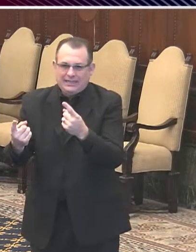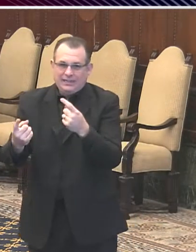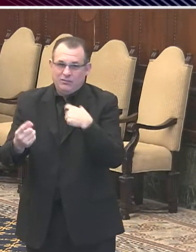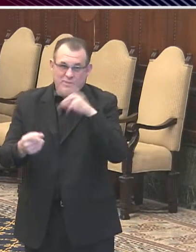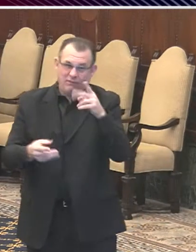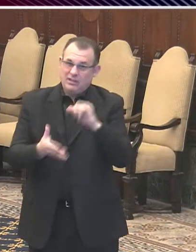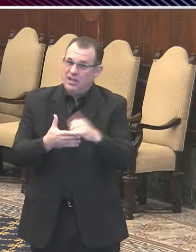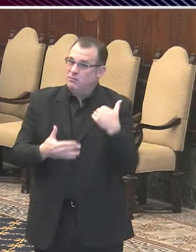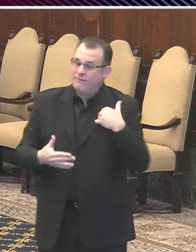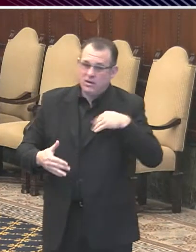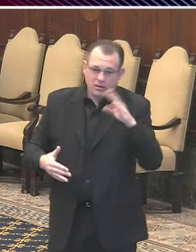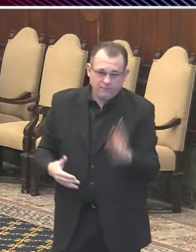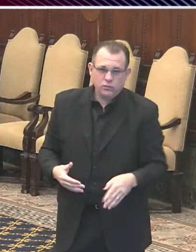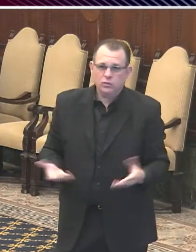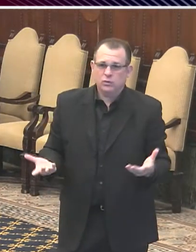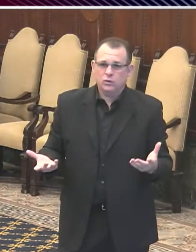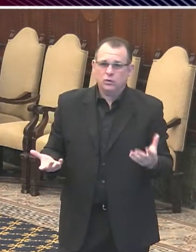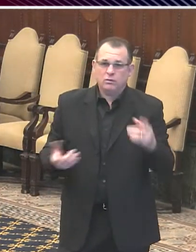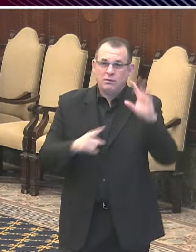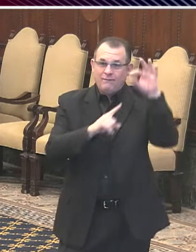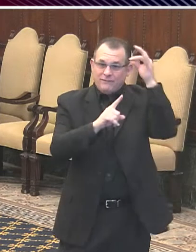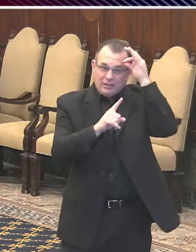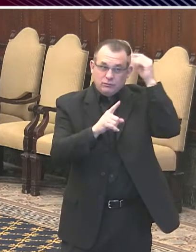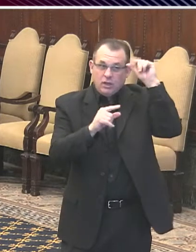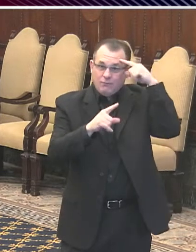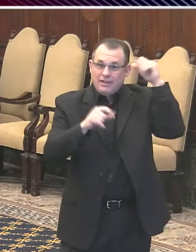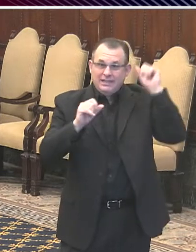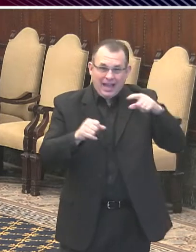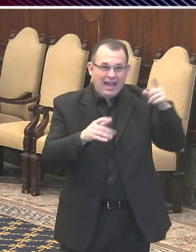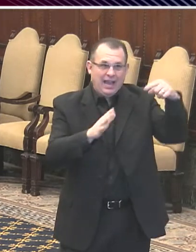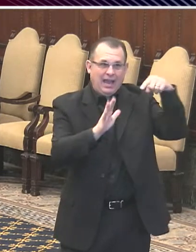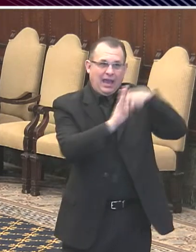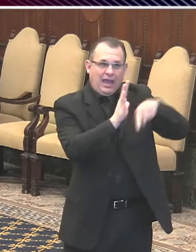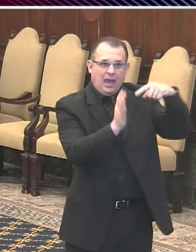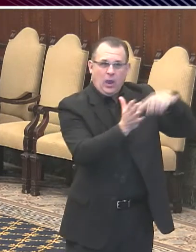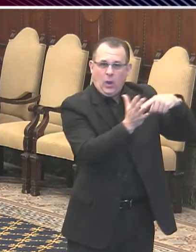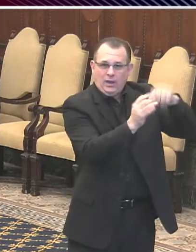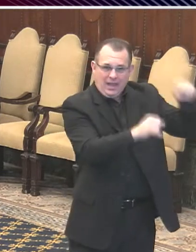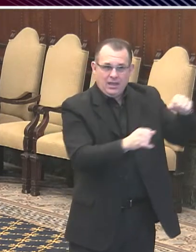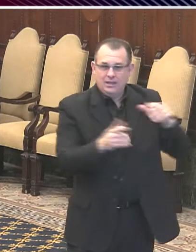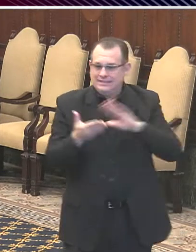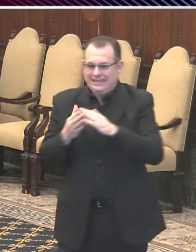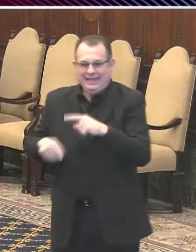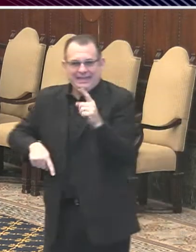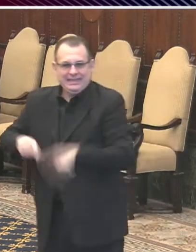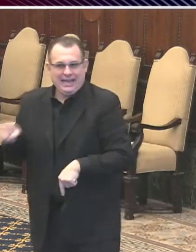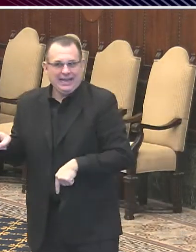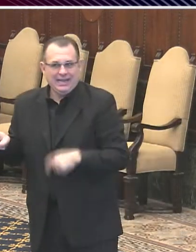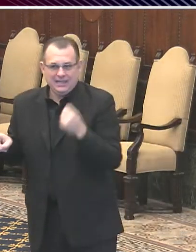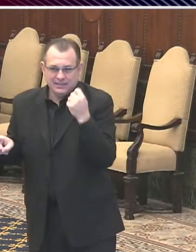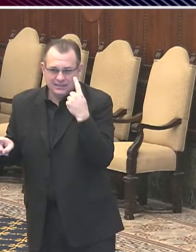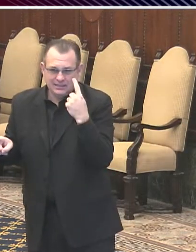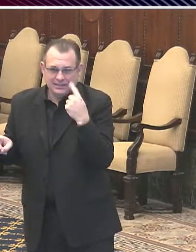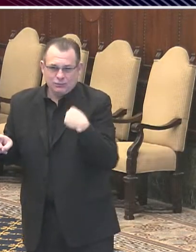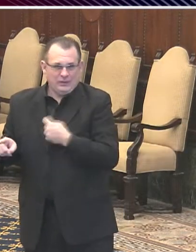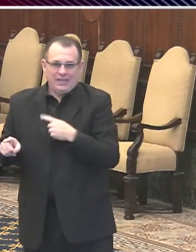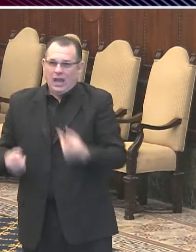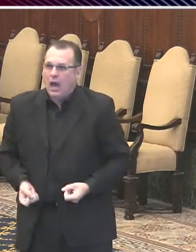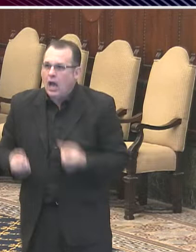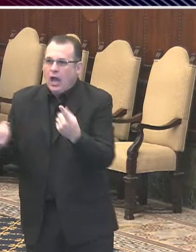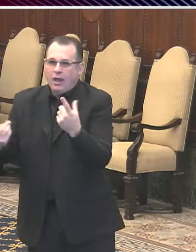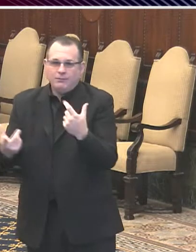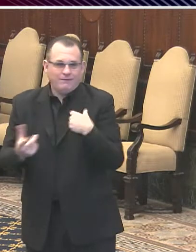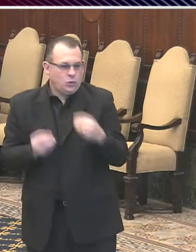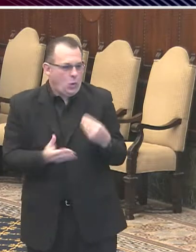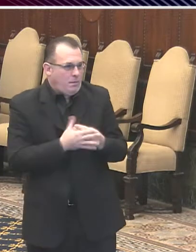federal government, we don't have the ability to run a deficit. We cannot spend what we don't have, and we do not print money like they do. This will impact